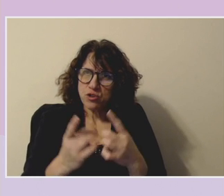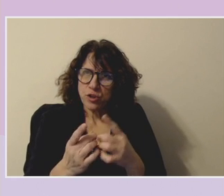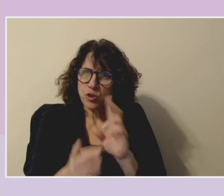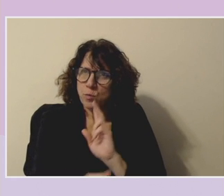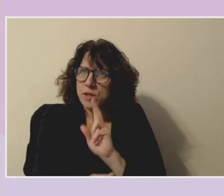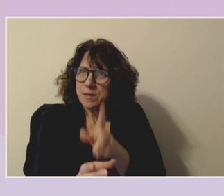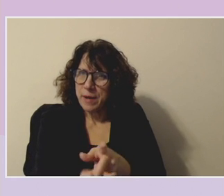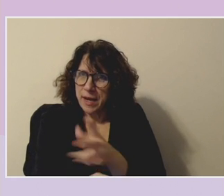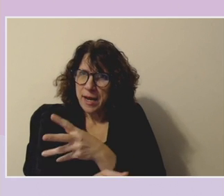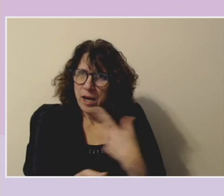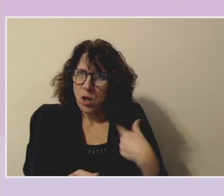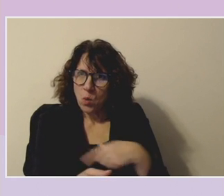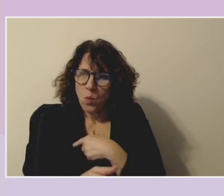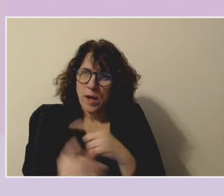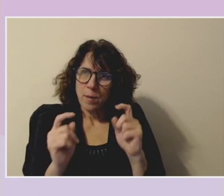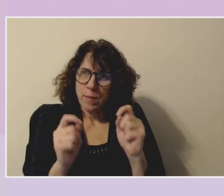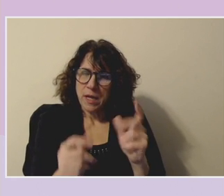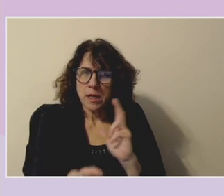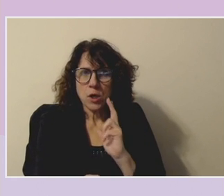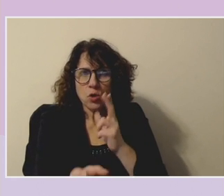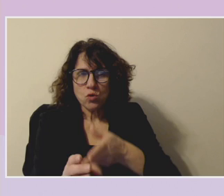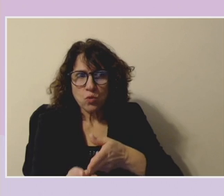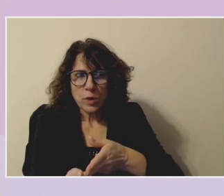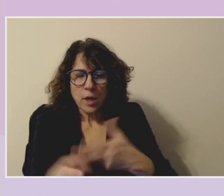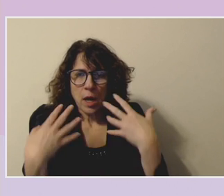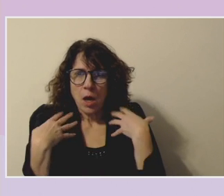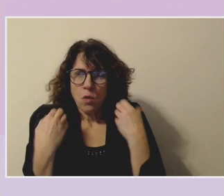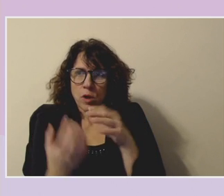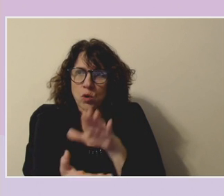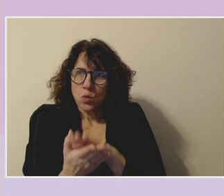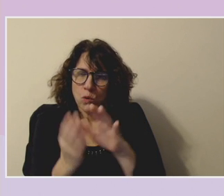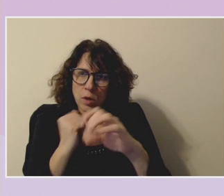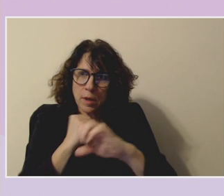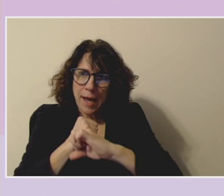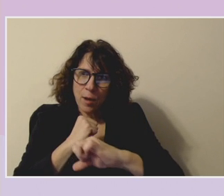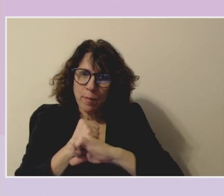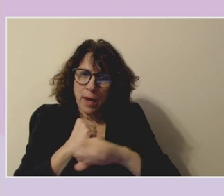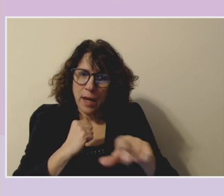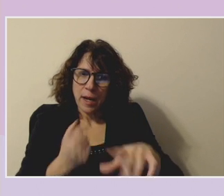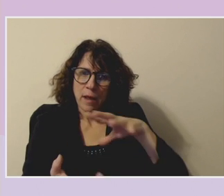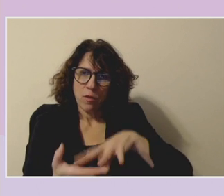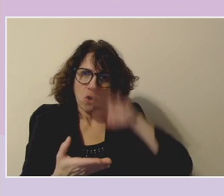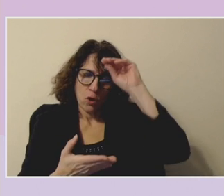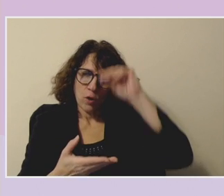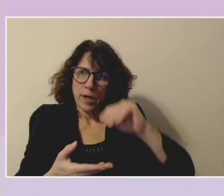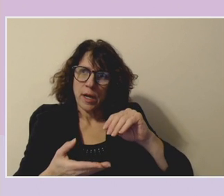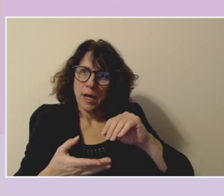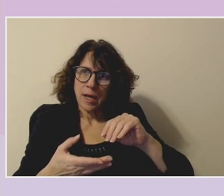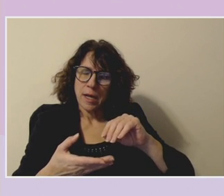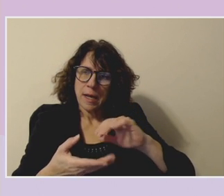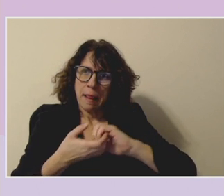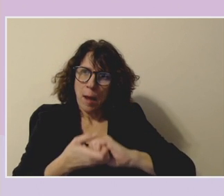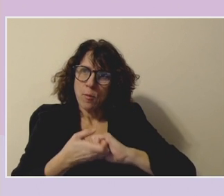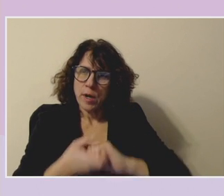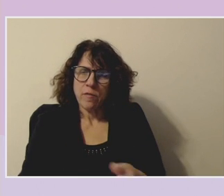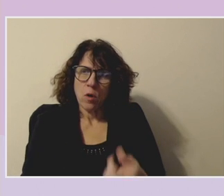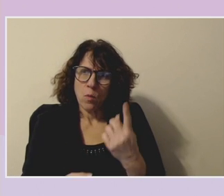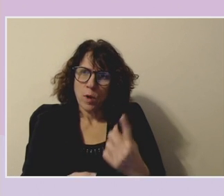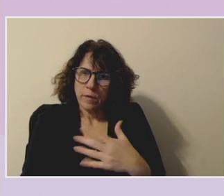We immediately joined with the Healthy Schools Campaign and their learning collaborative, because one of my